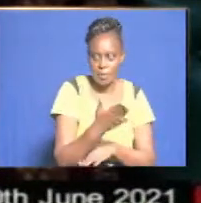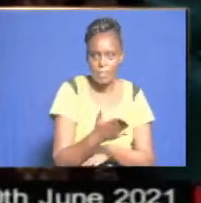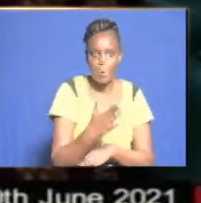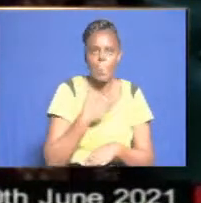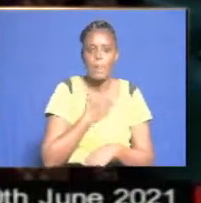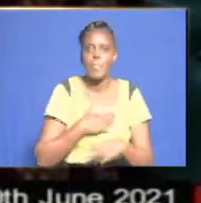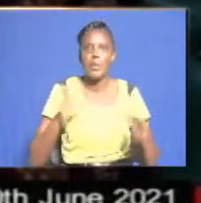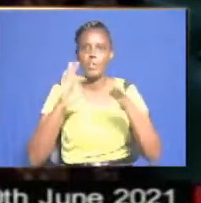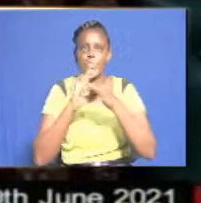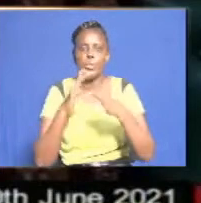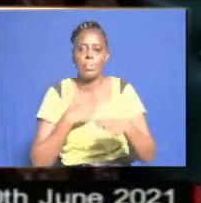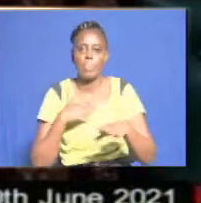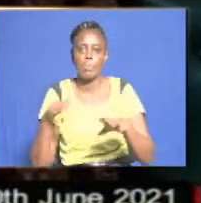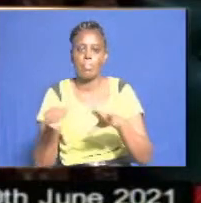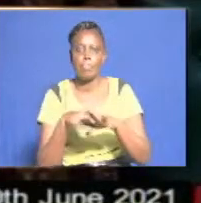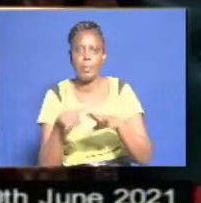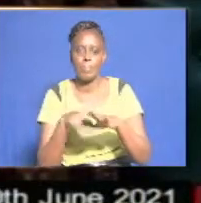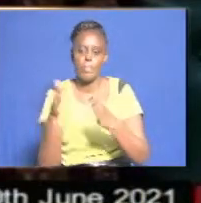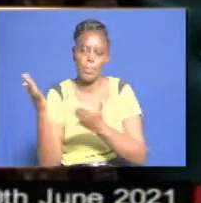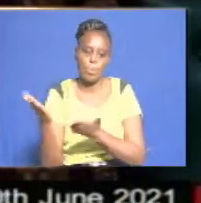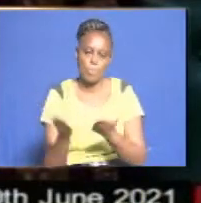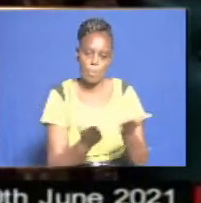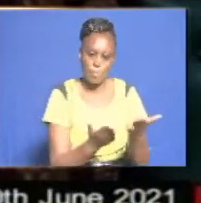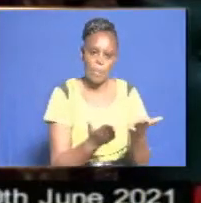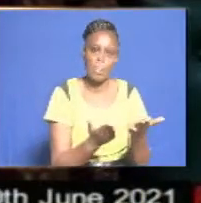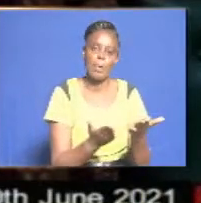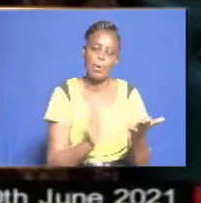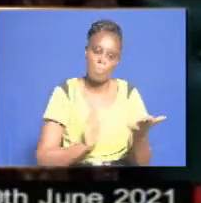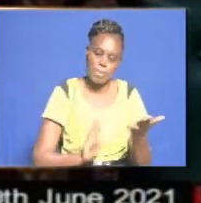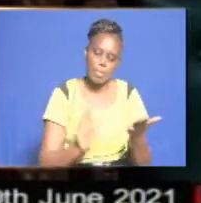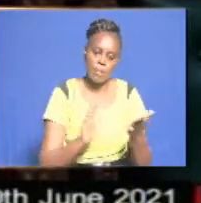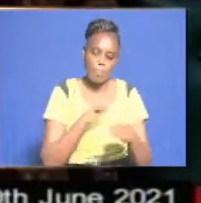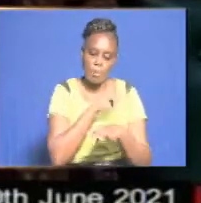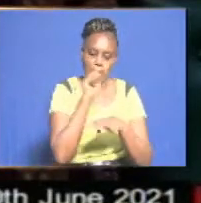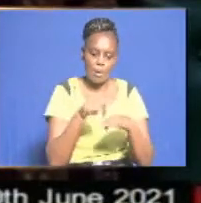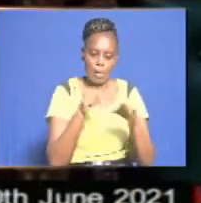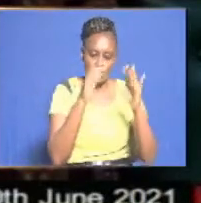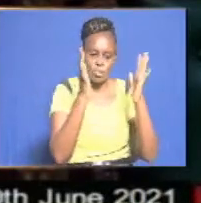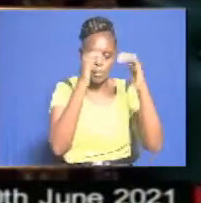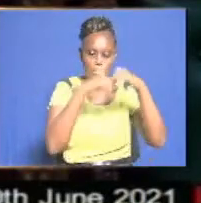Please join me, members, in welcoming them to the National Assembly this afternoon in our usual manner.